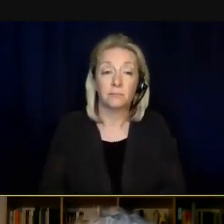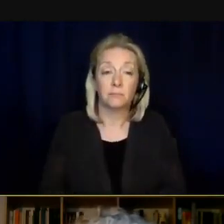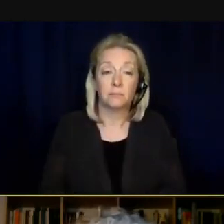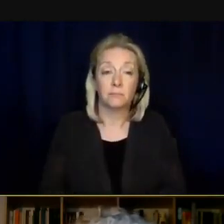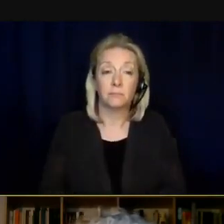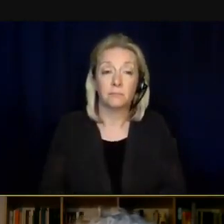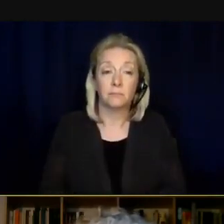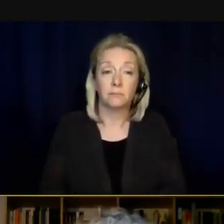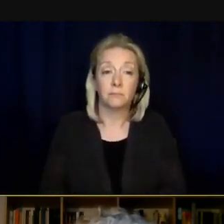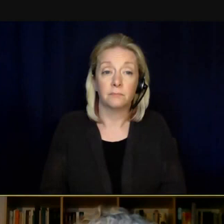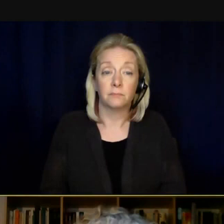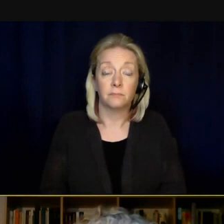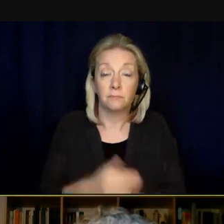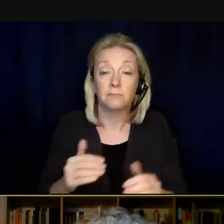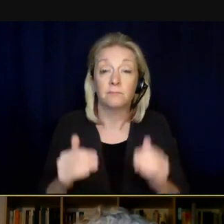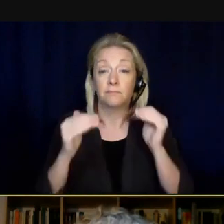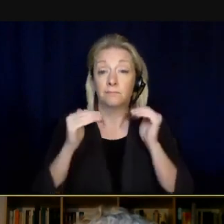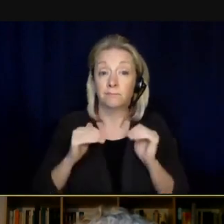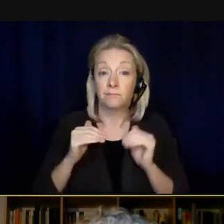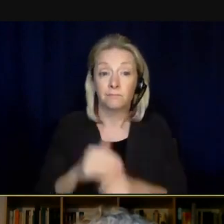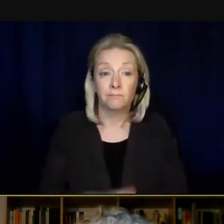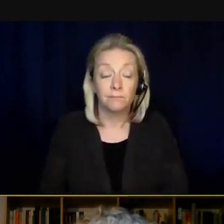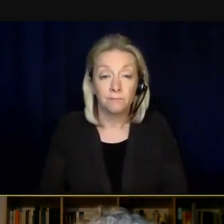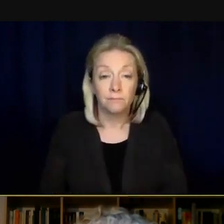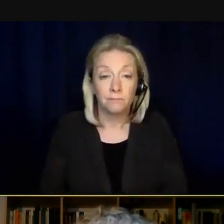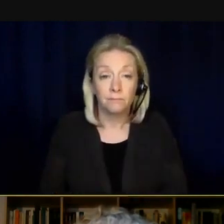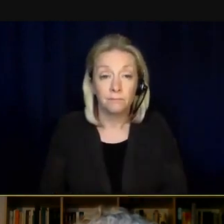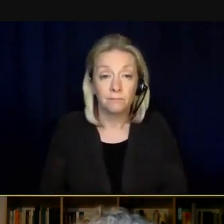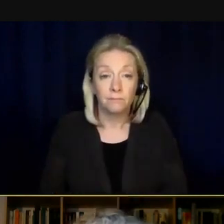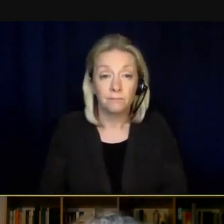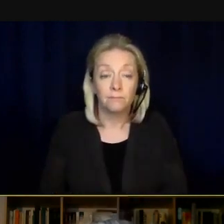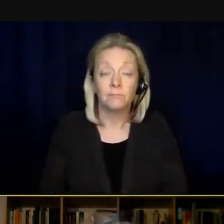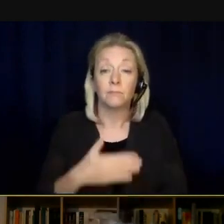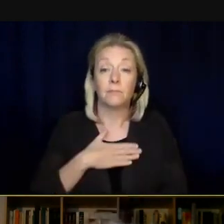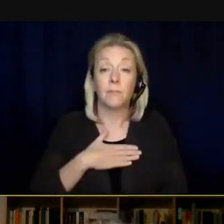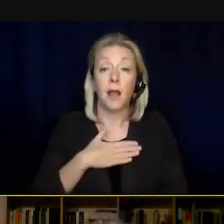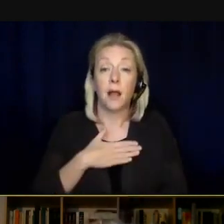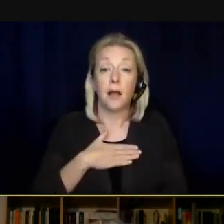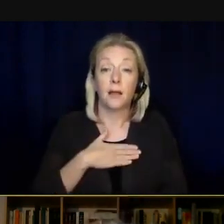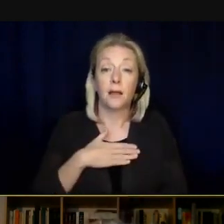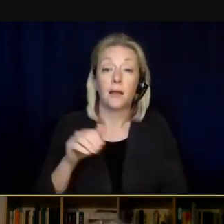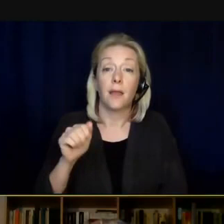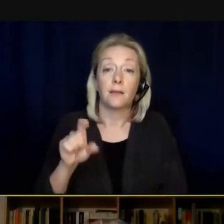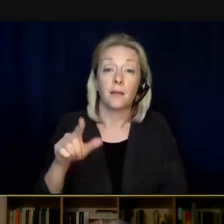The next thing I want to show you is my ASL Quiz Maker.